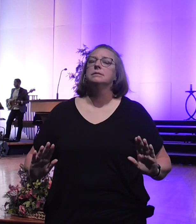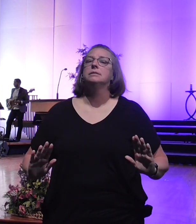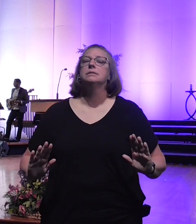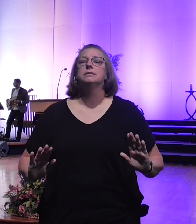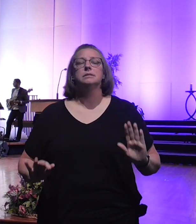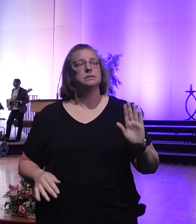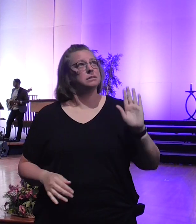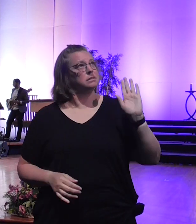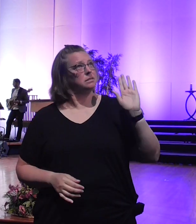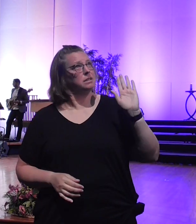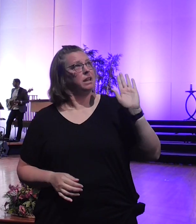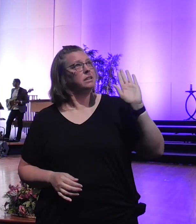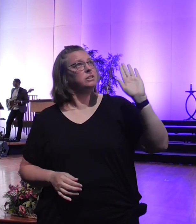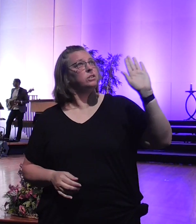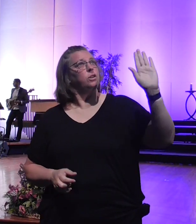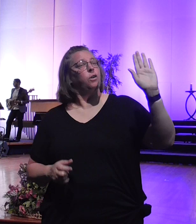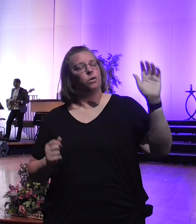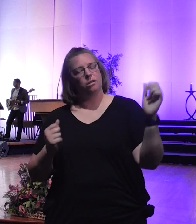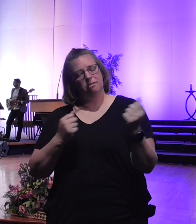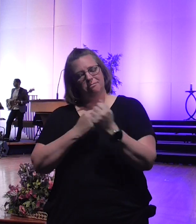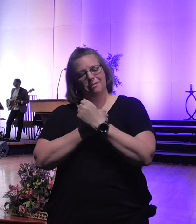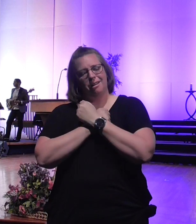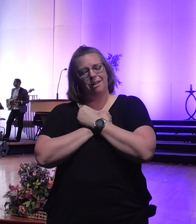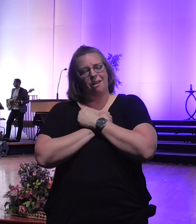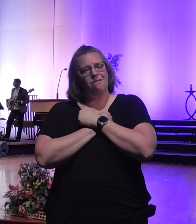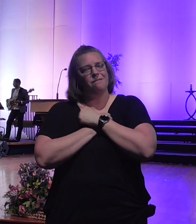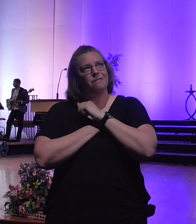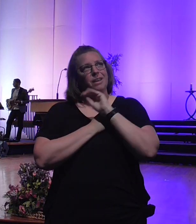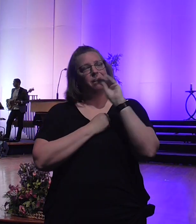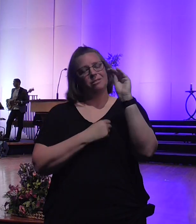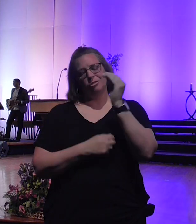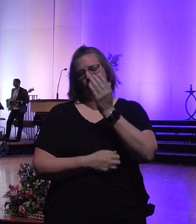in your loving grace,